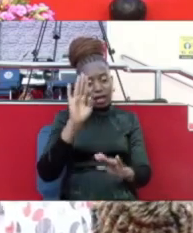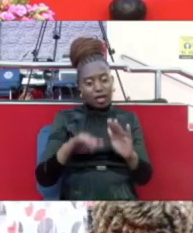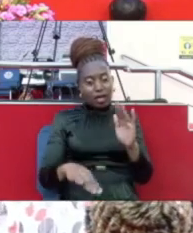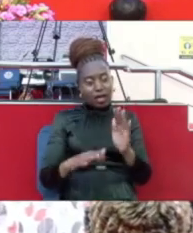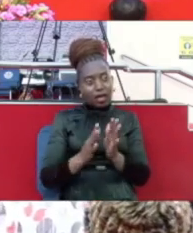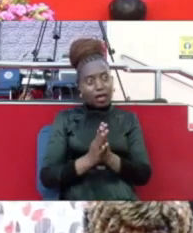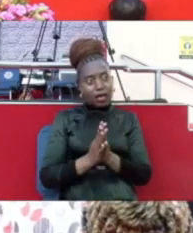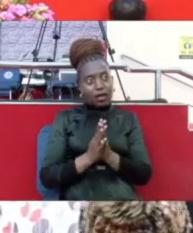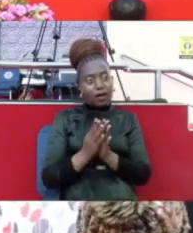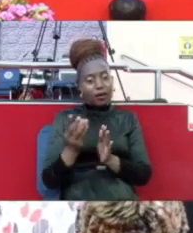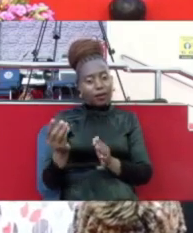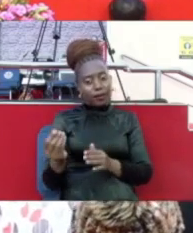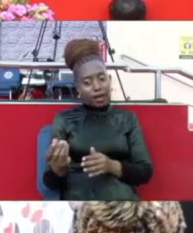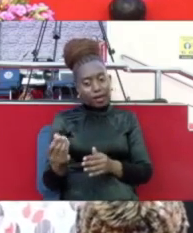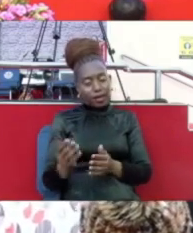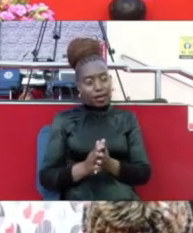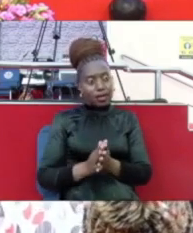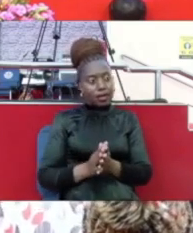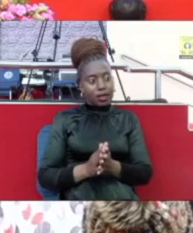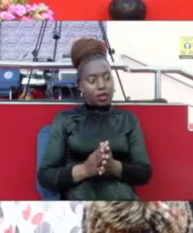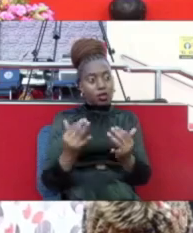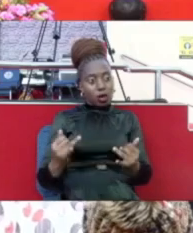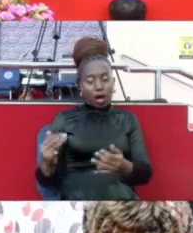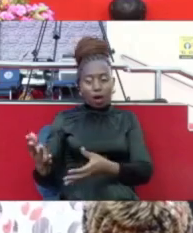Eternity. Take the hand of your neighbor.